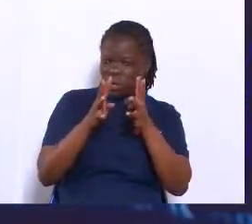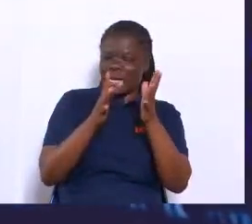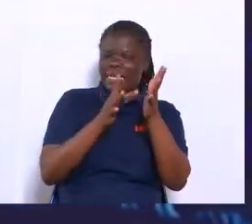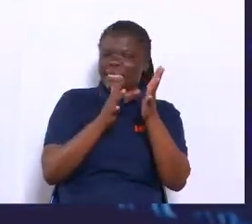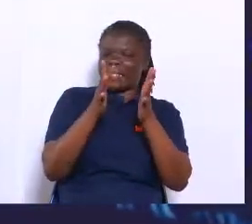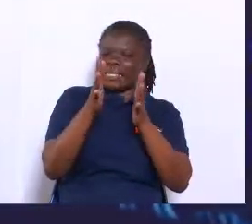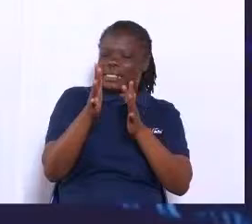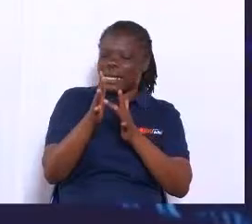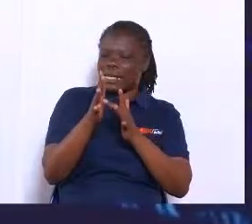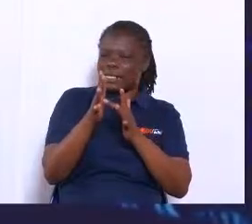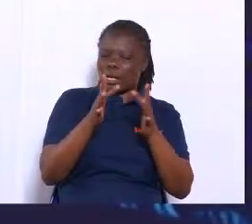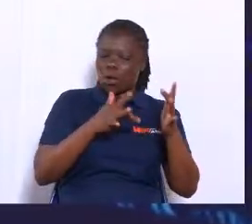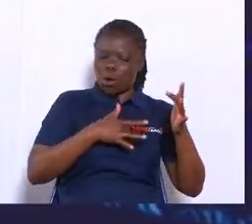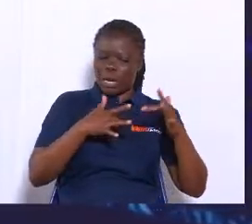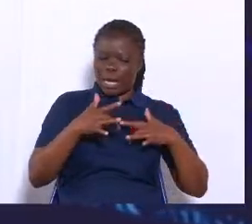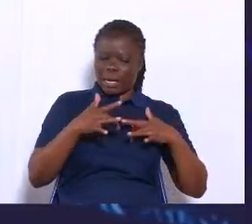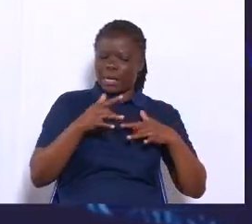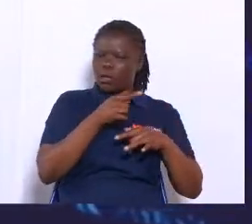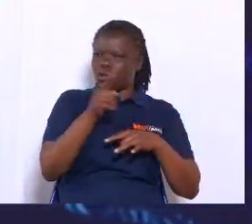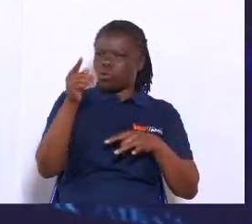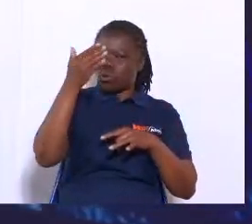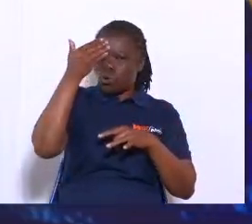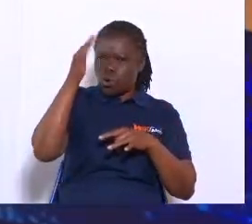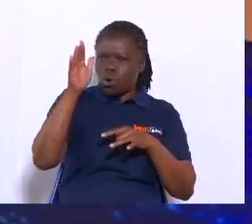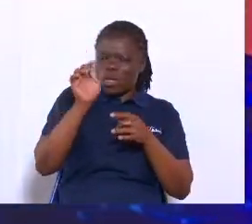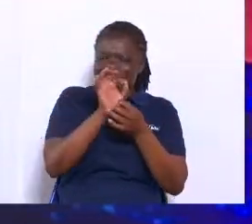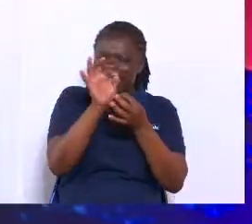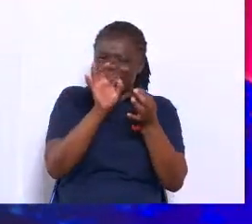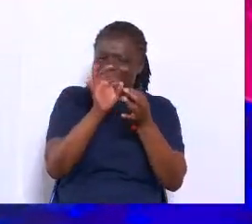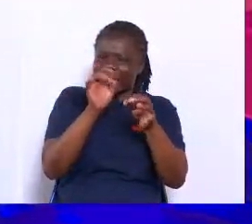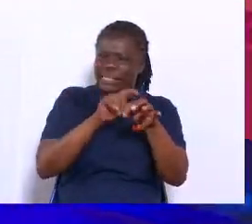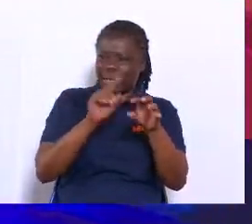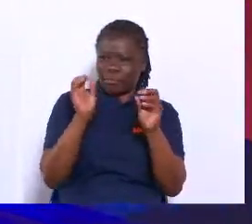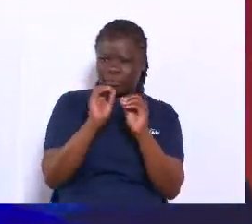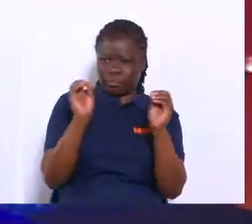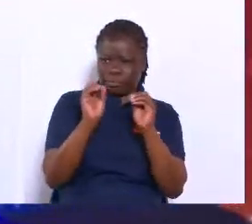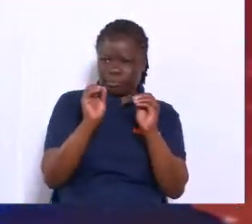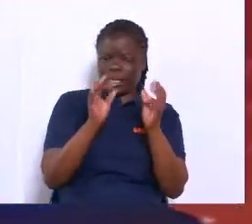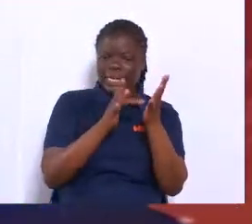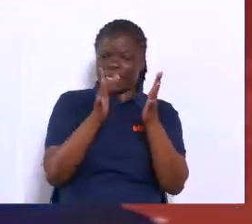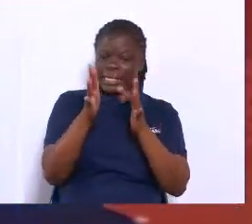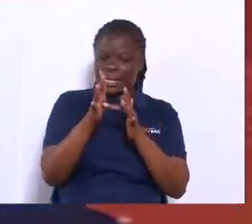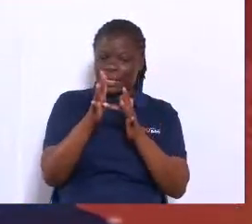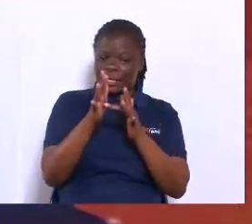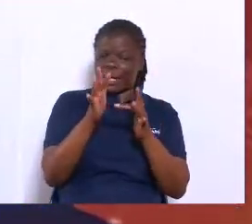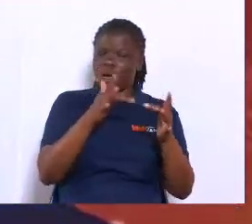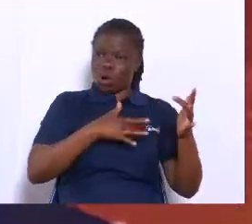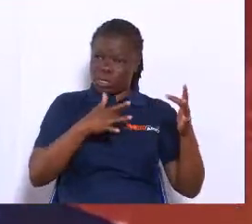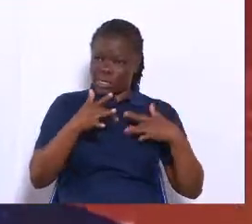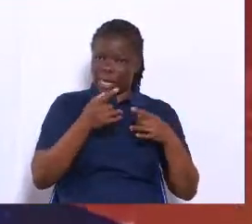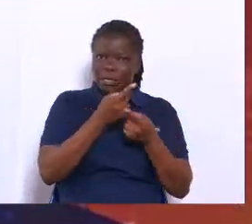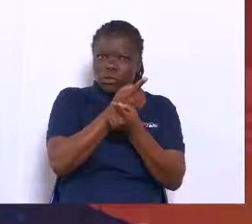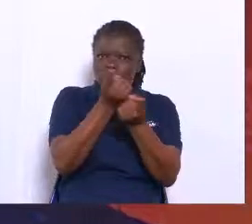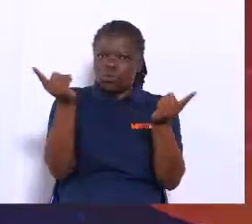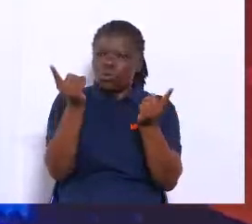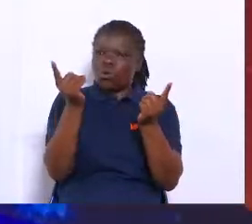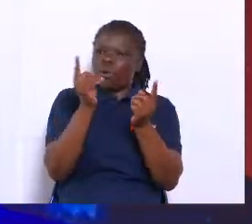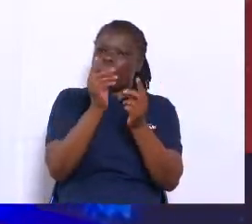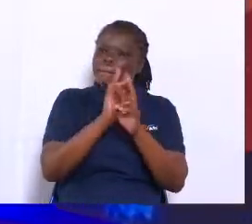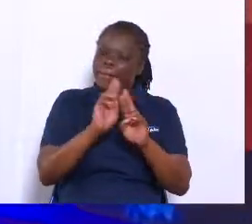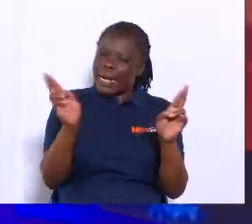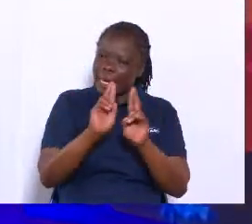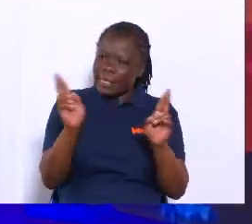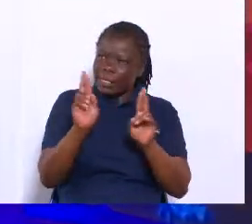we know the exact time. Jesus' concern is that we be prepared for his coming when